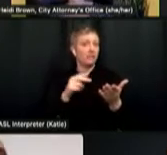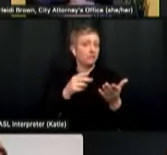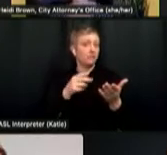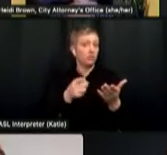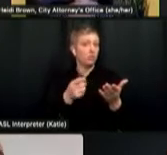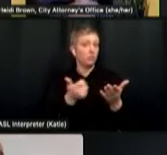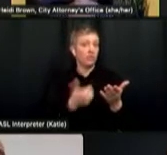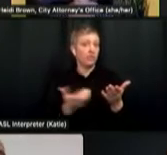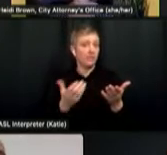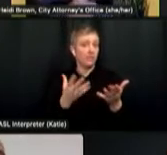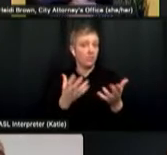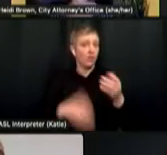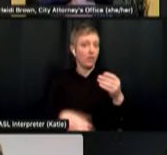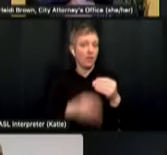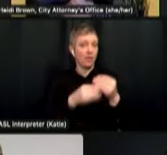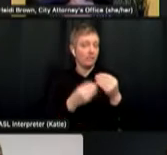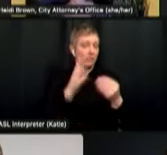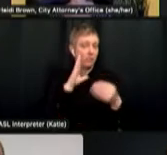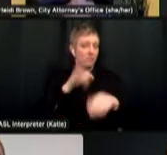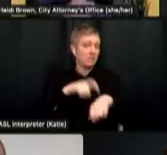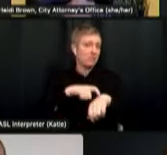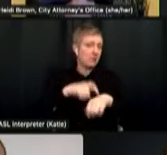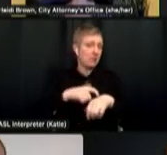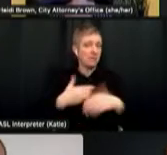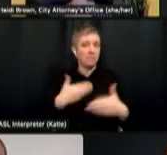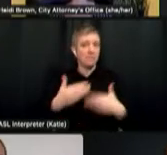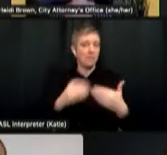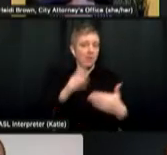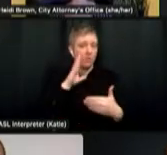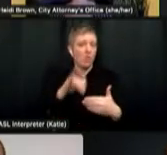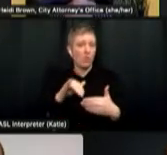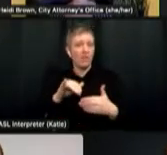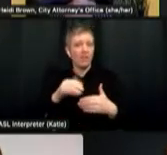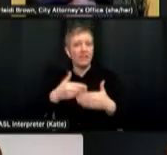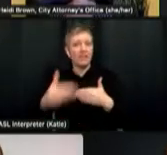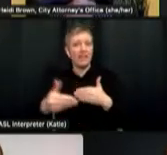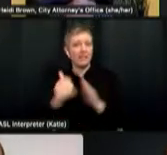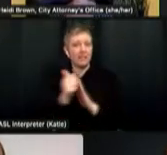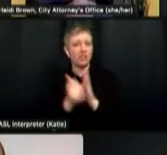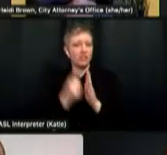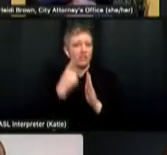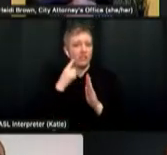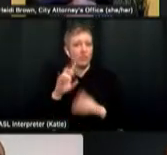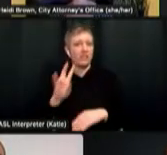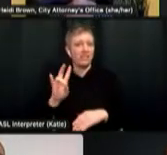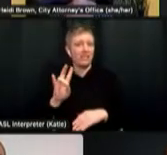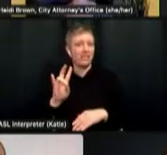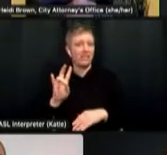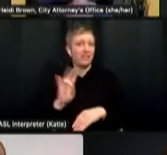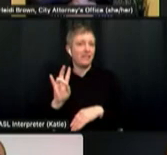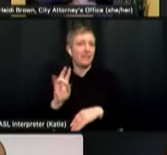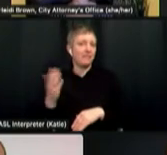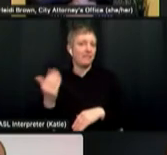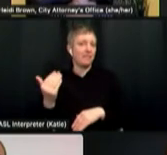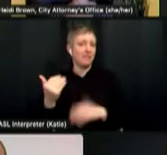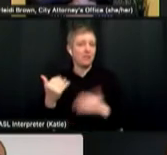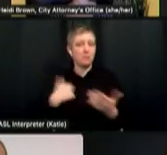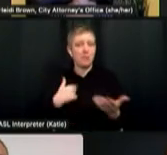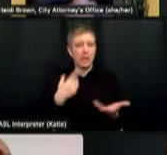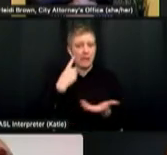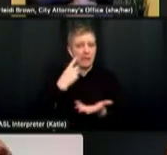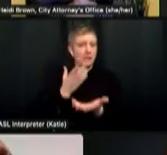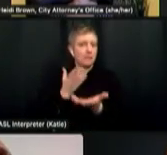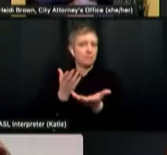sake? I noticed we did move our next agenda to 7:15. We will take, I see the team up there.